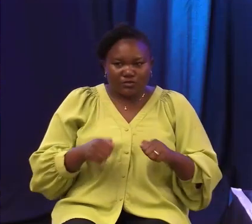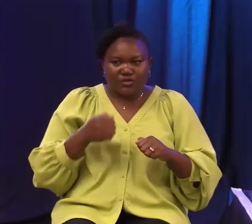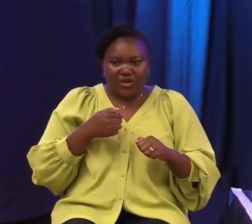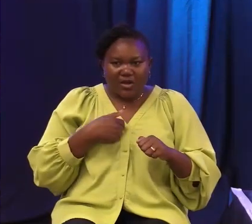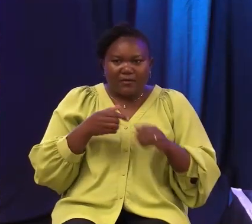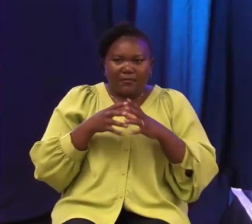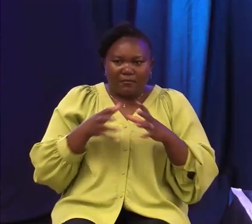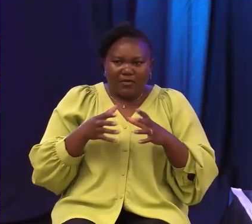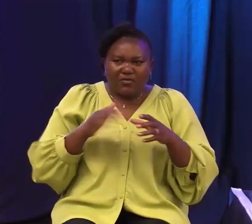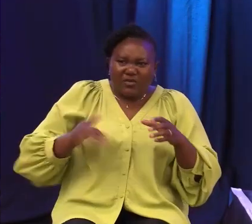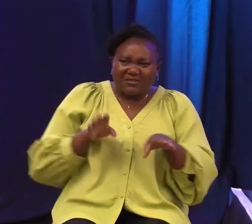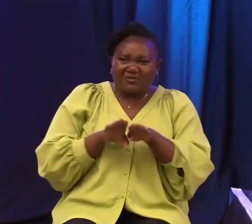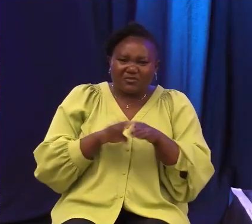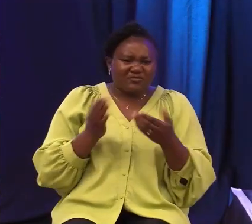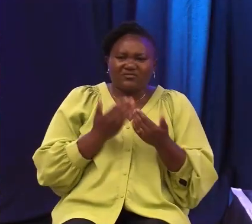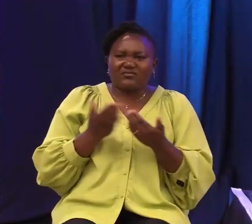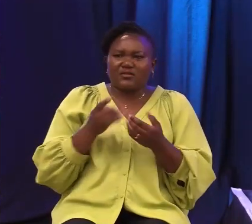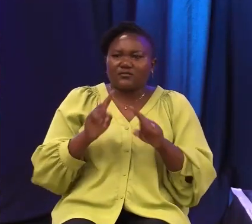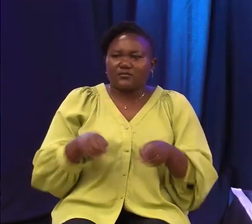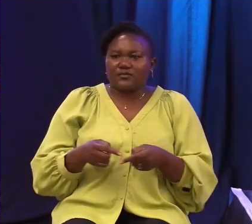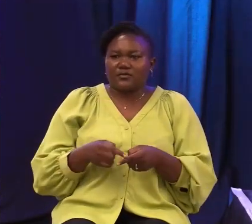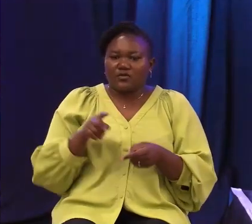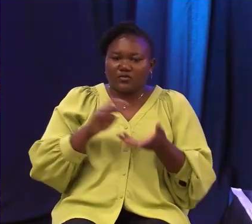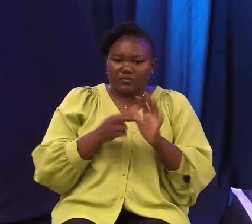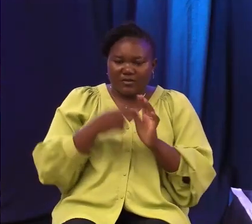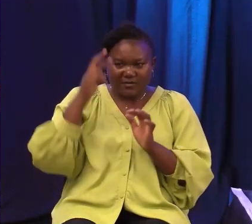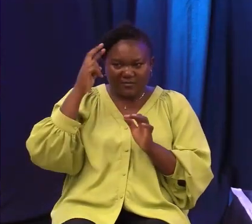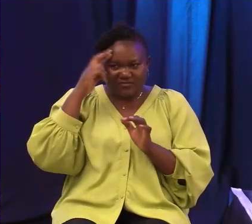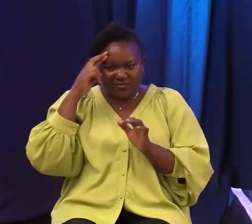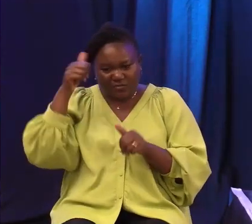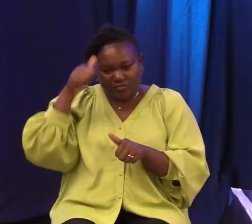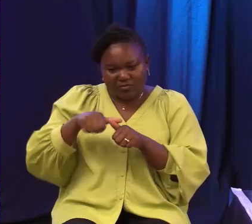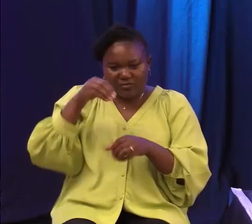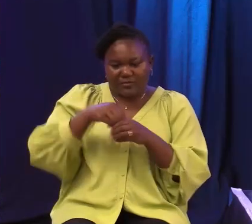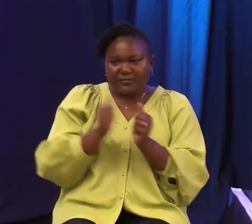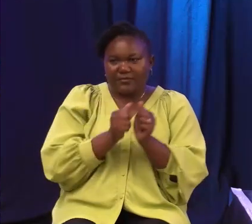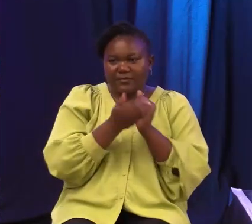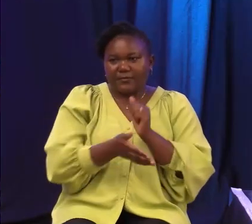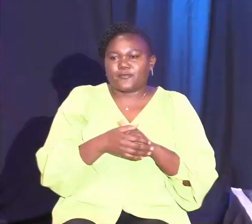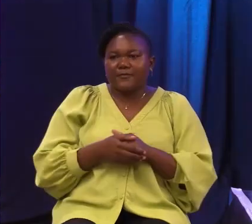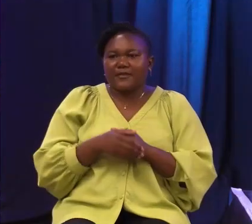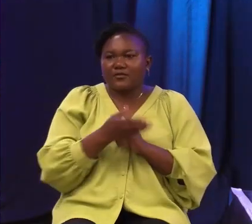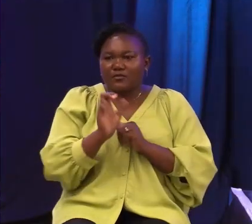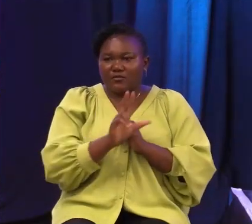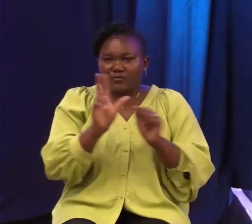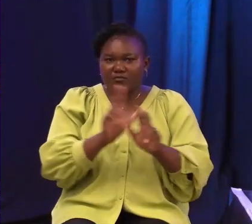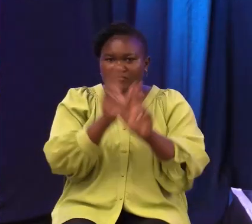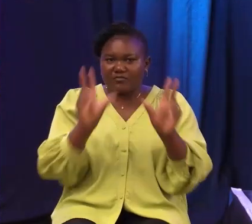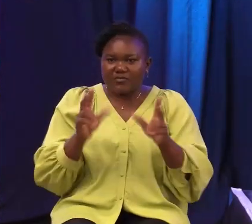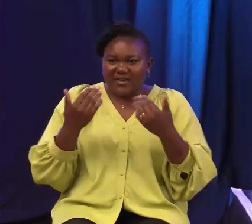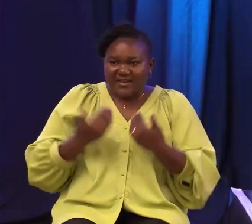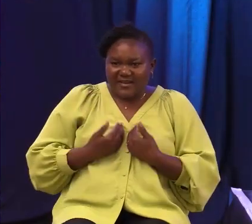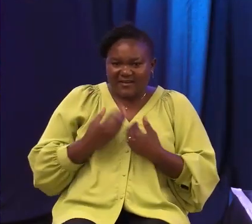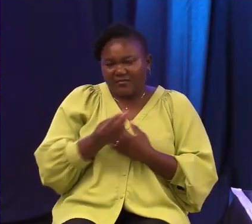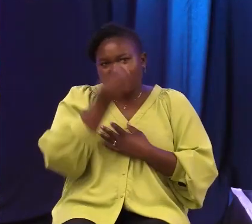more simplistic approach, so it is easily recognizable and appealing to all audience, young and